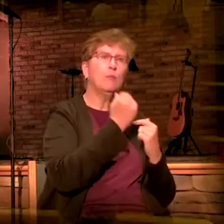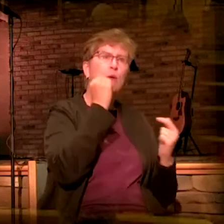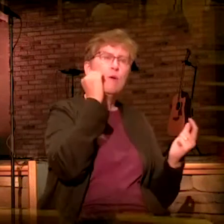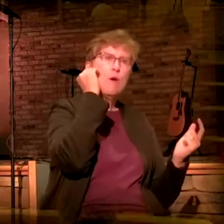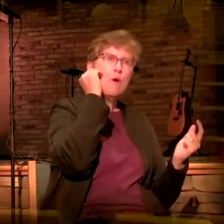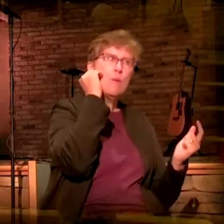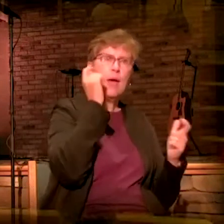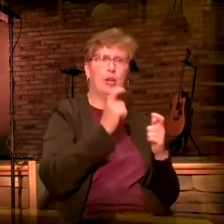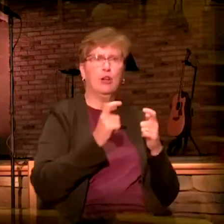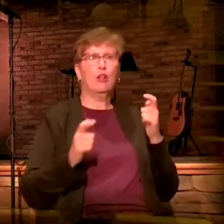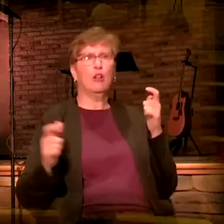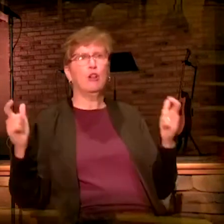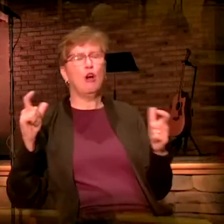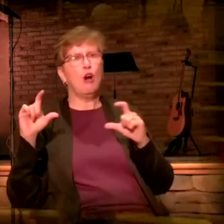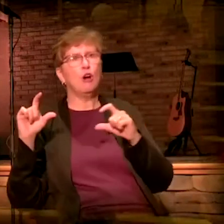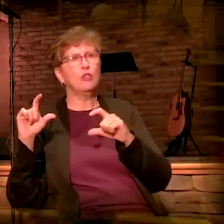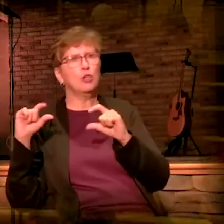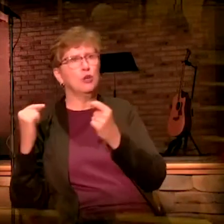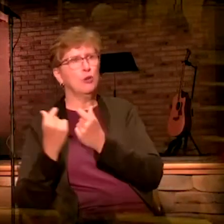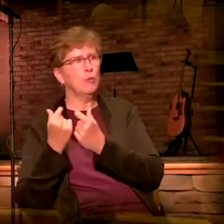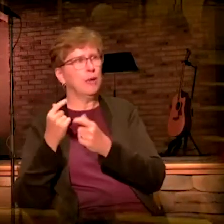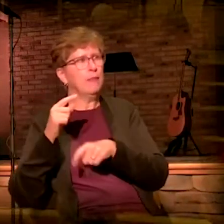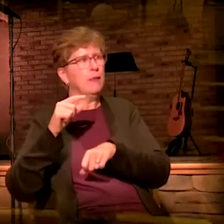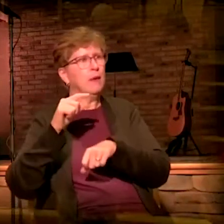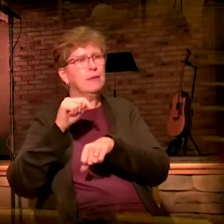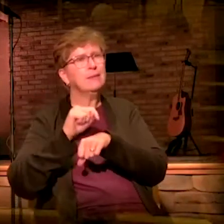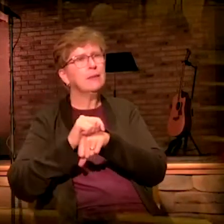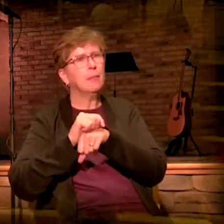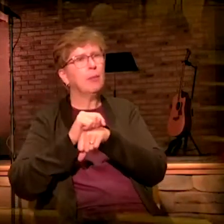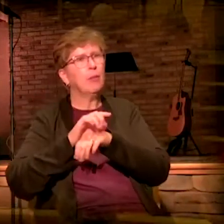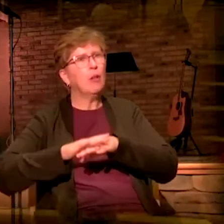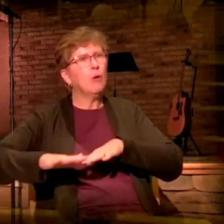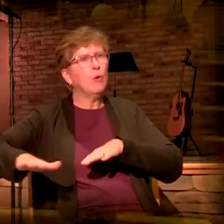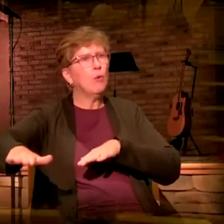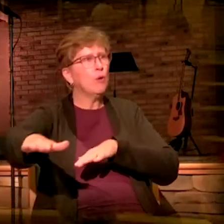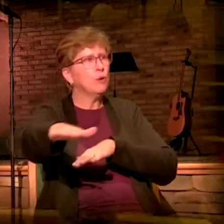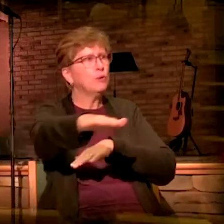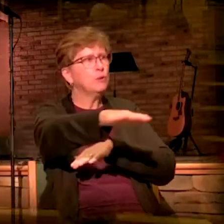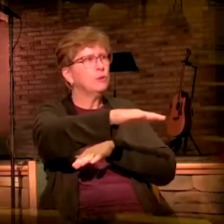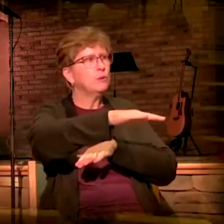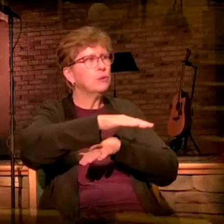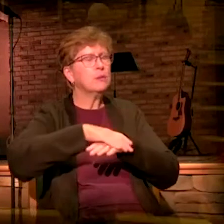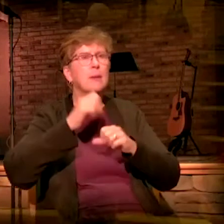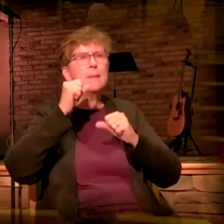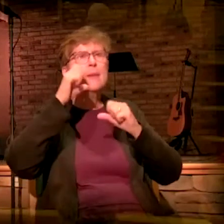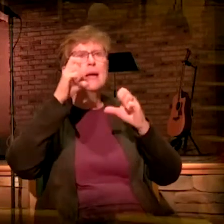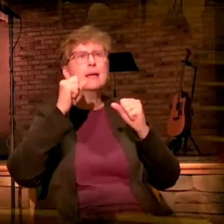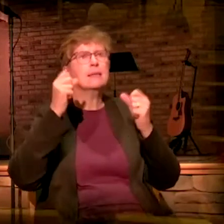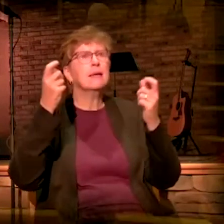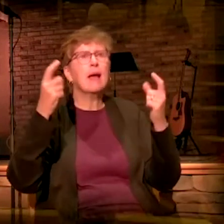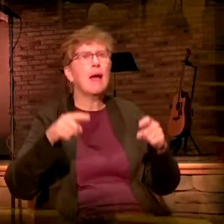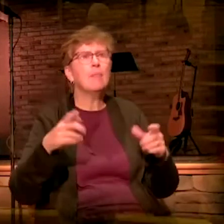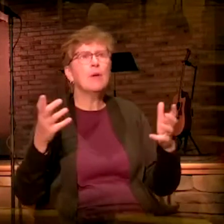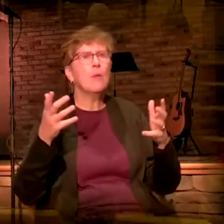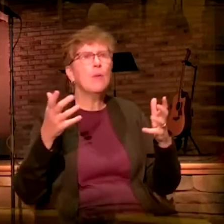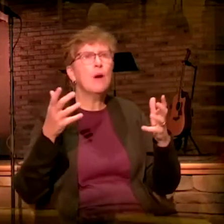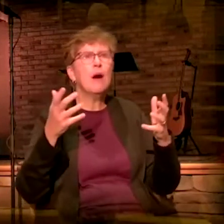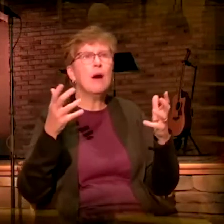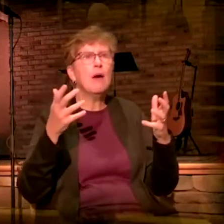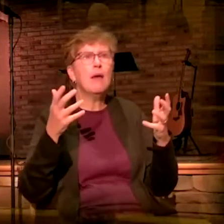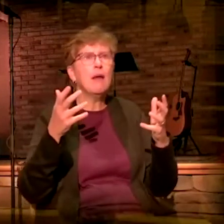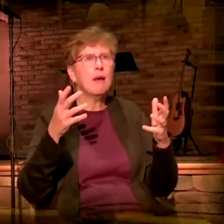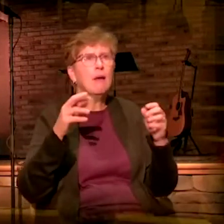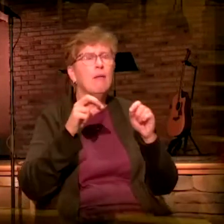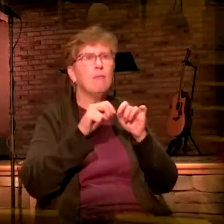in a larger group in the temple courts. And something amazing and powerful was